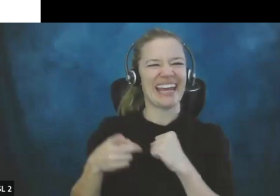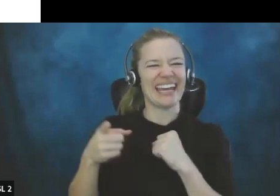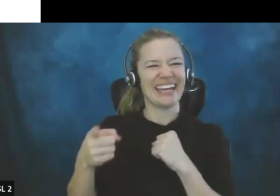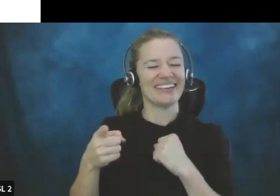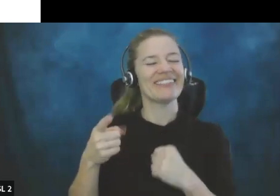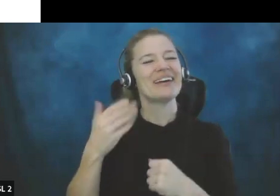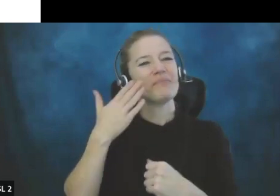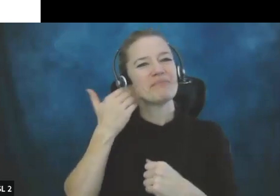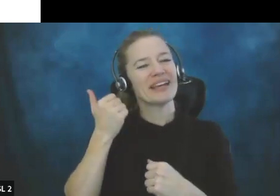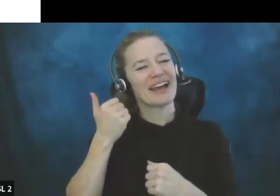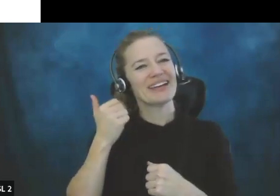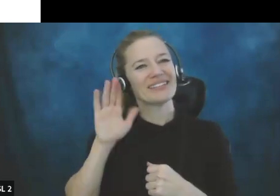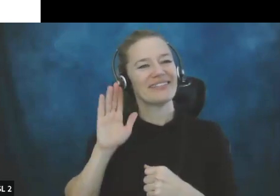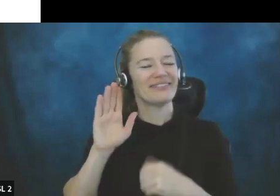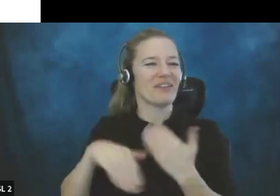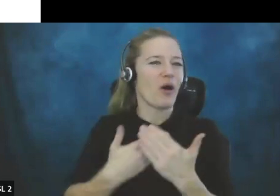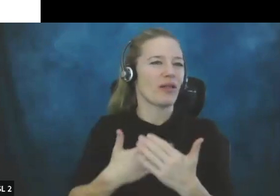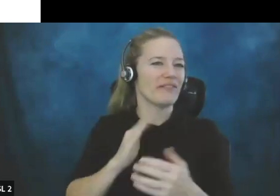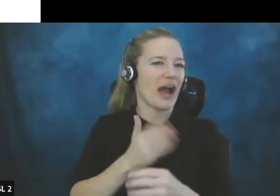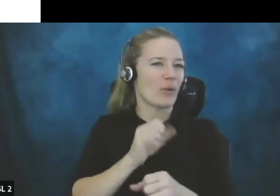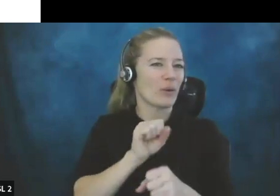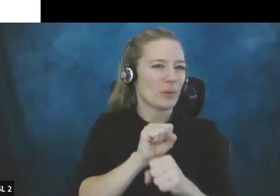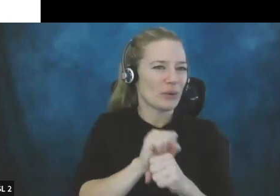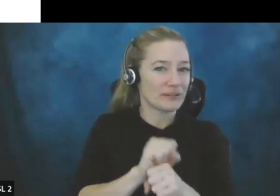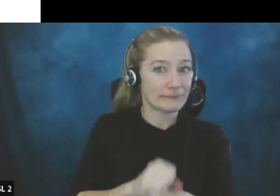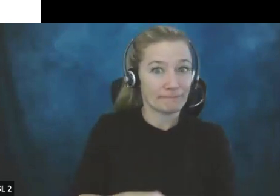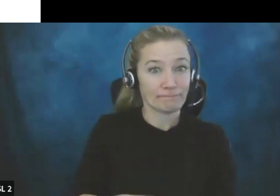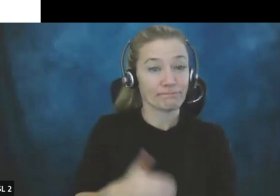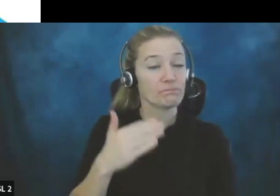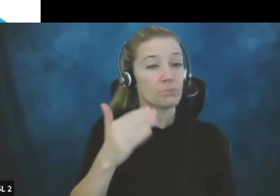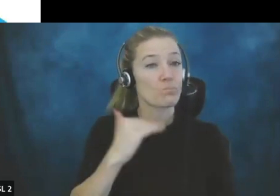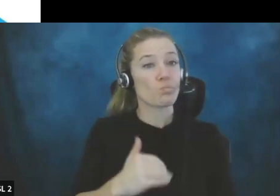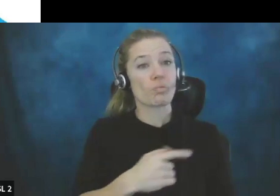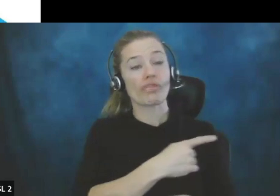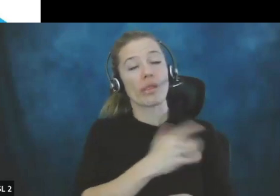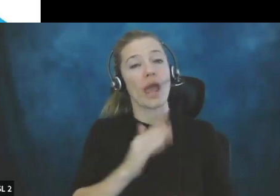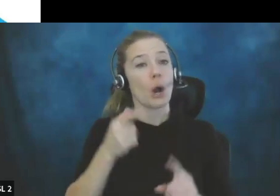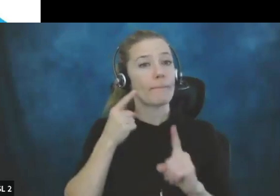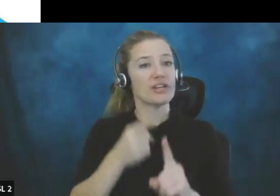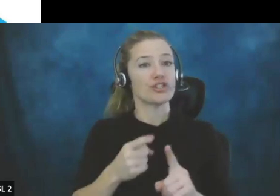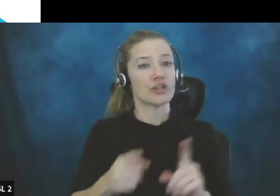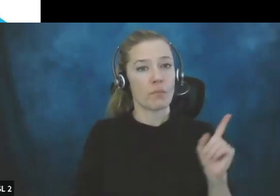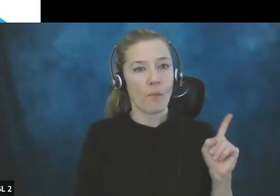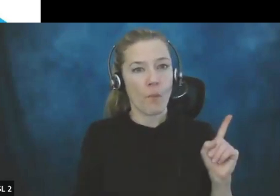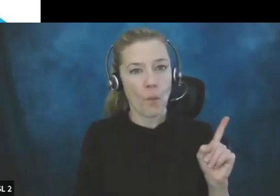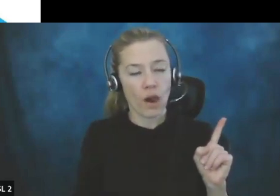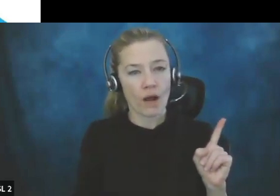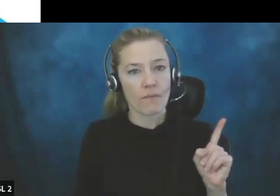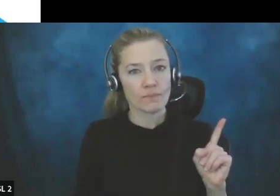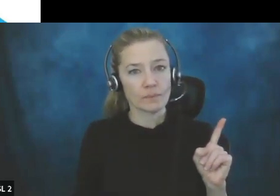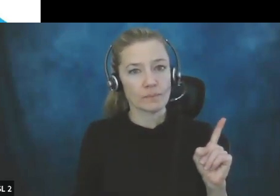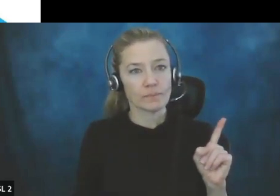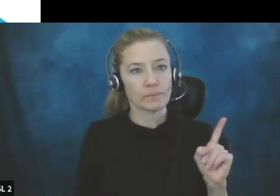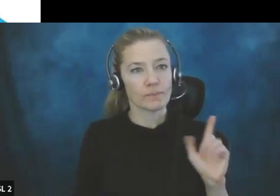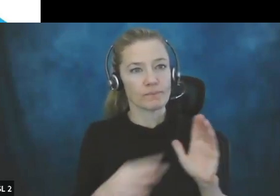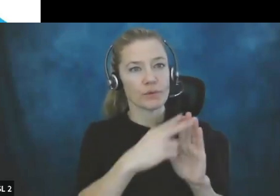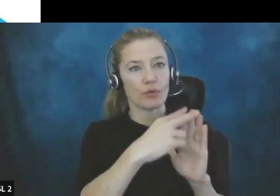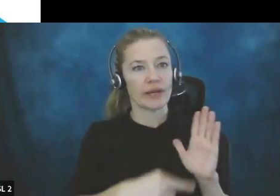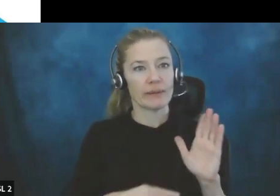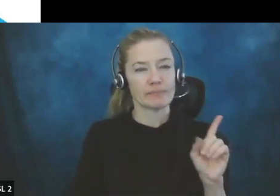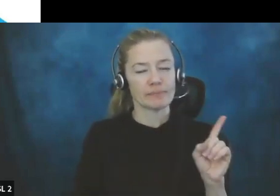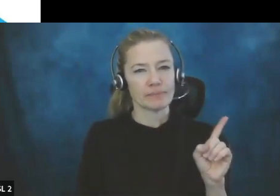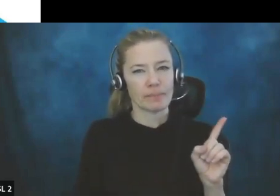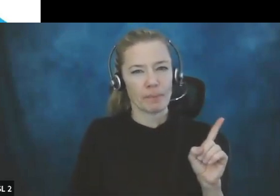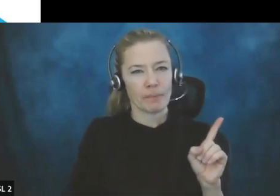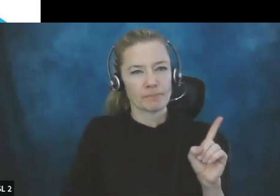it for all the reasons we do this work. Next slide. Our mission,